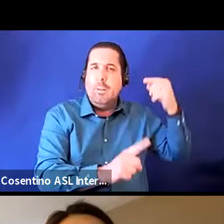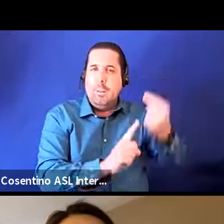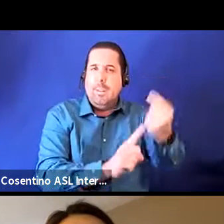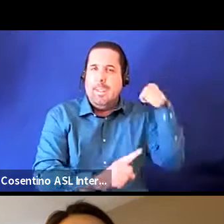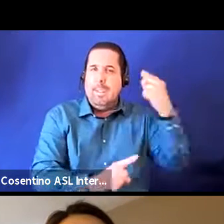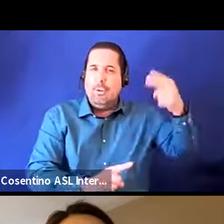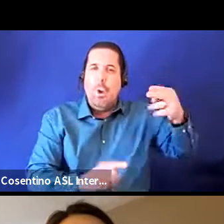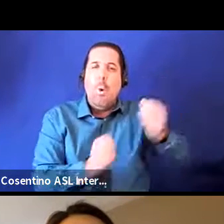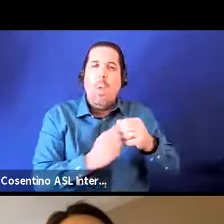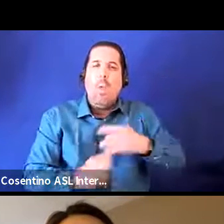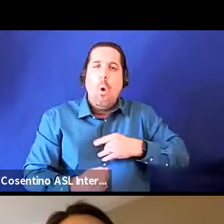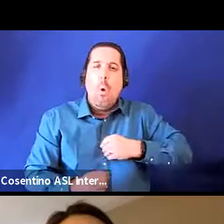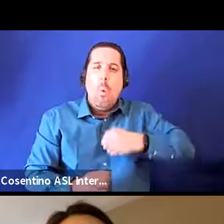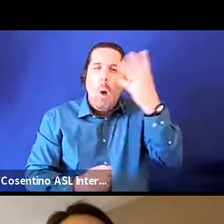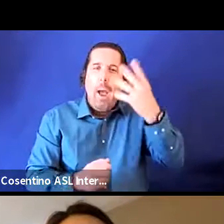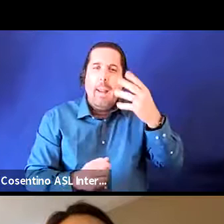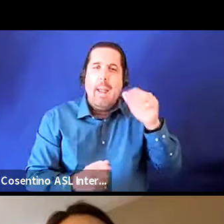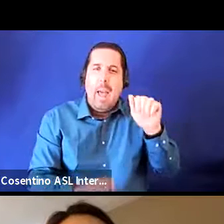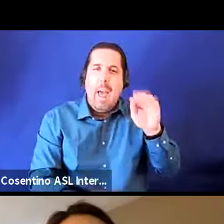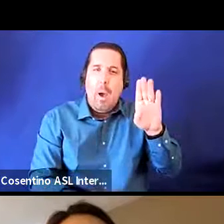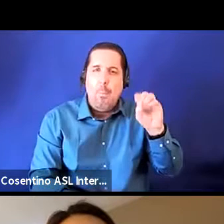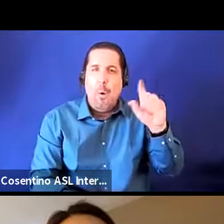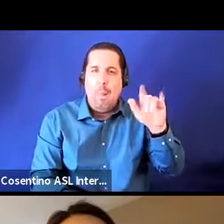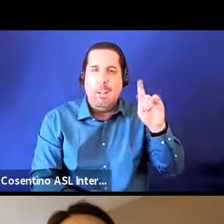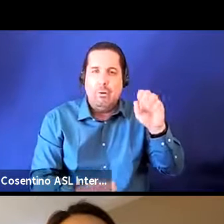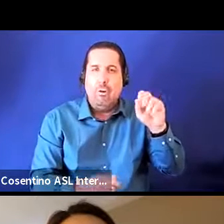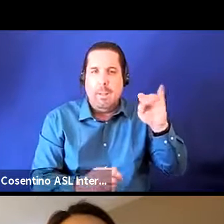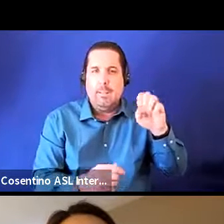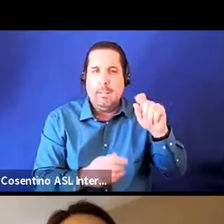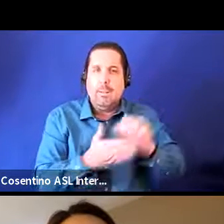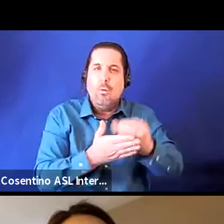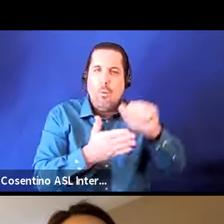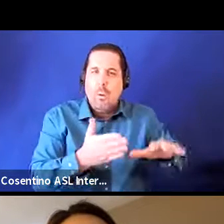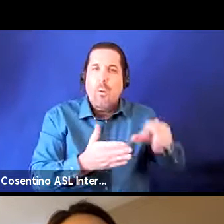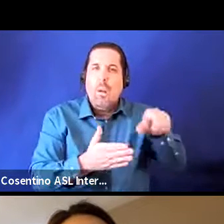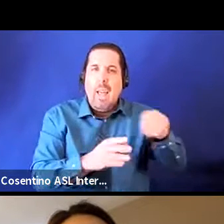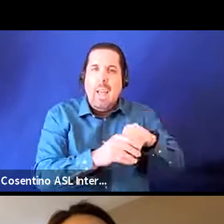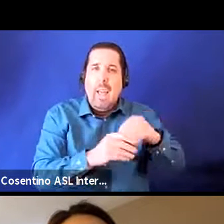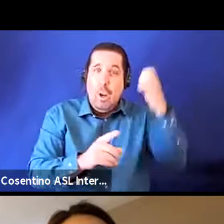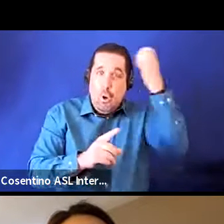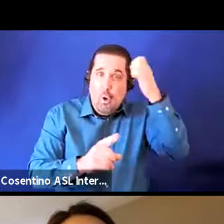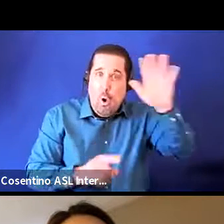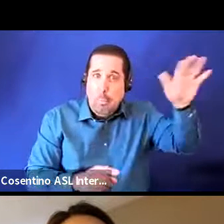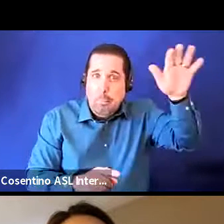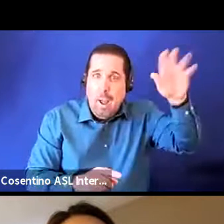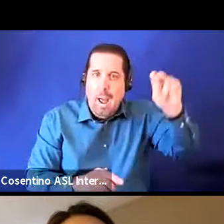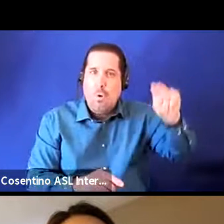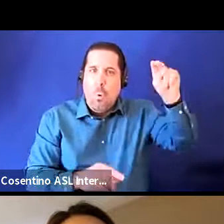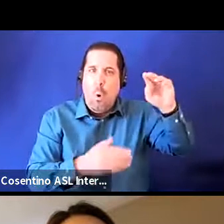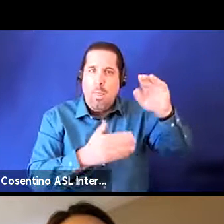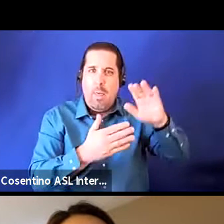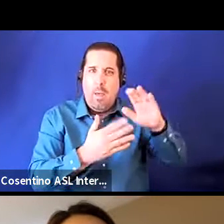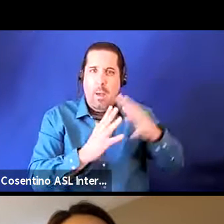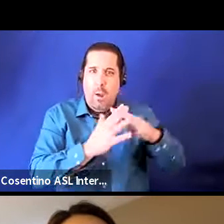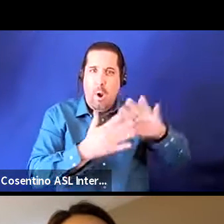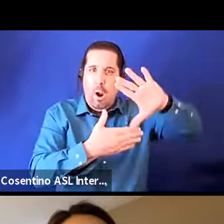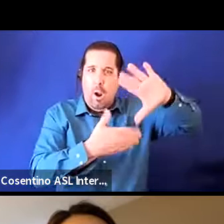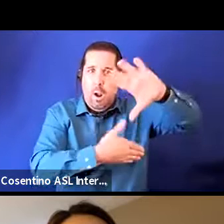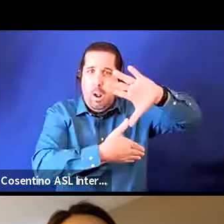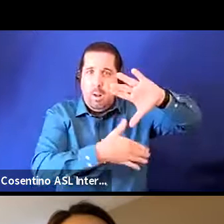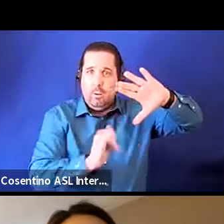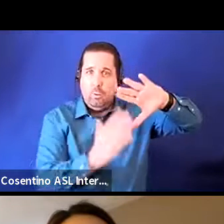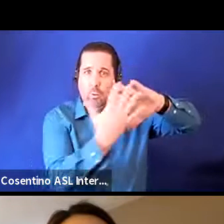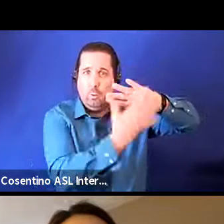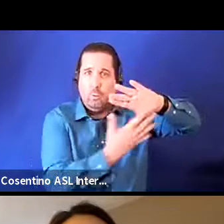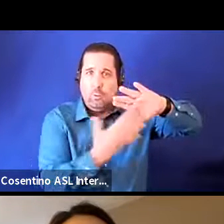white abolitionists within Europe and North America, but arguably it begins